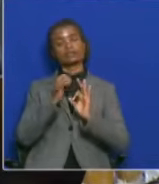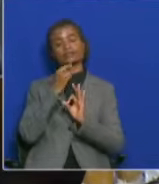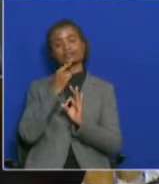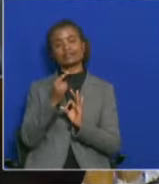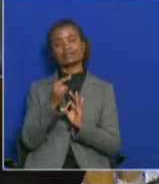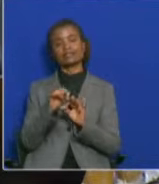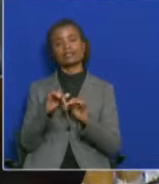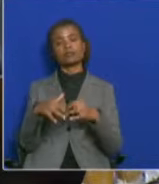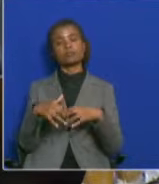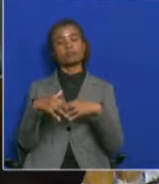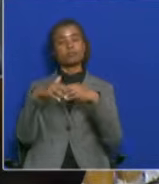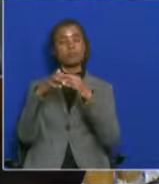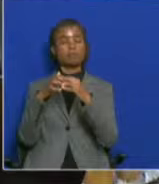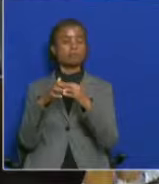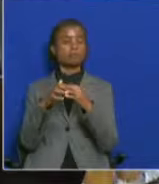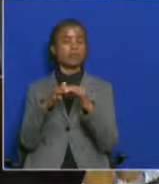2010,